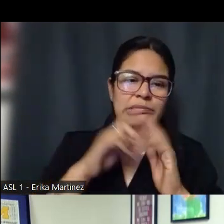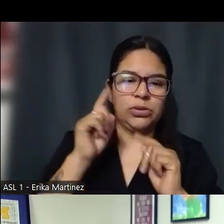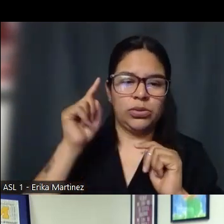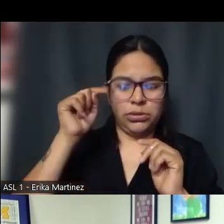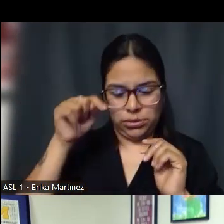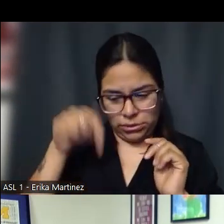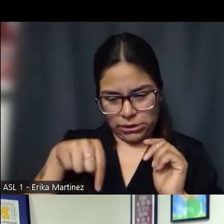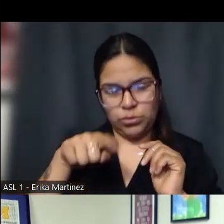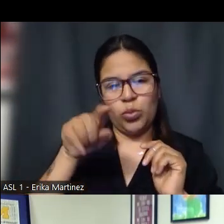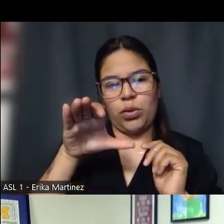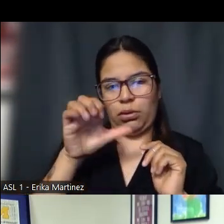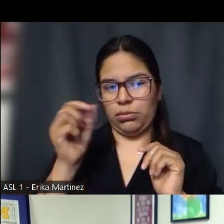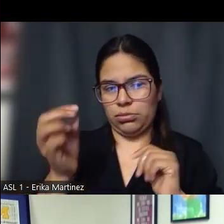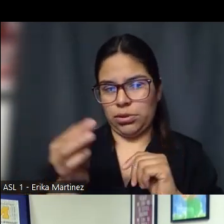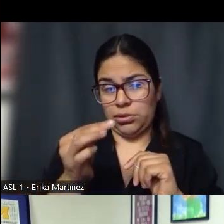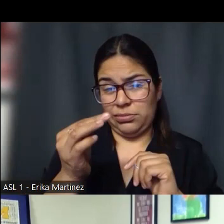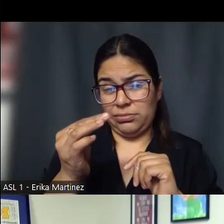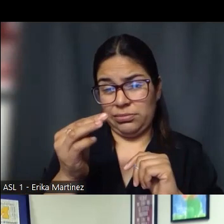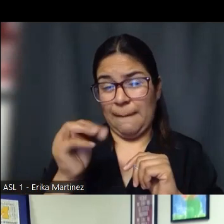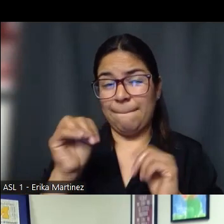$100 million. Next slide.